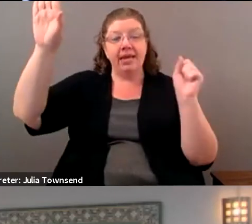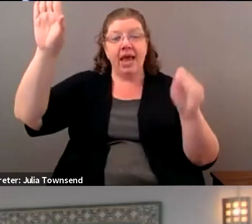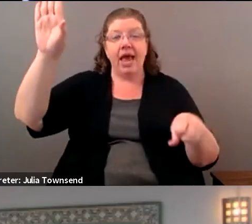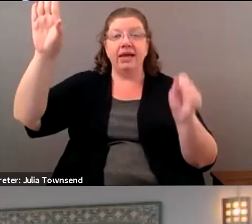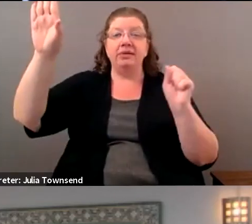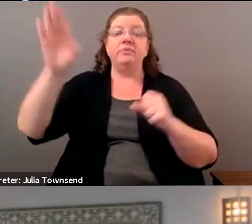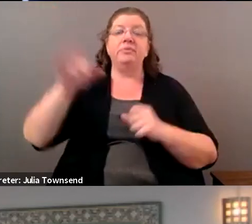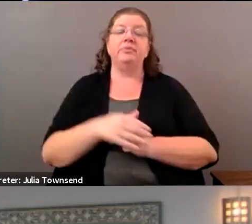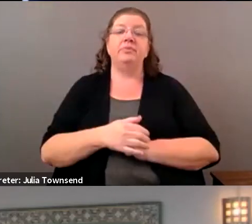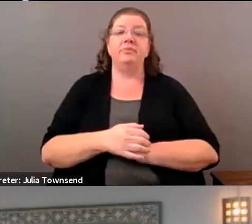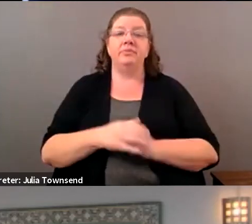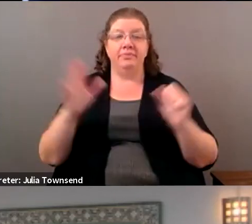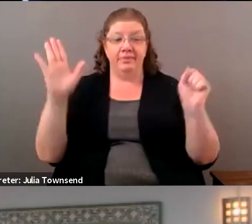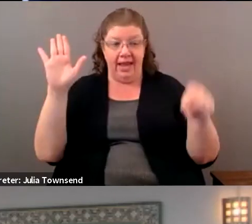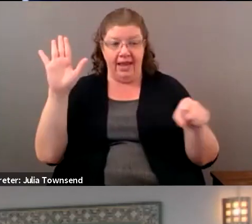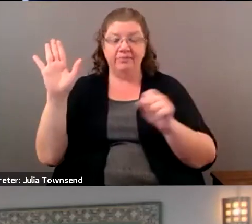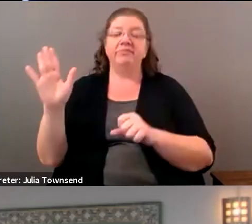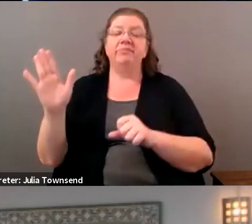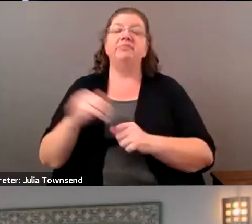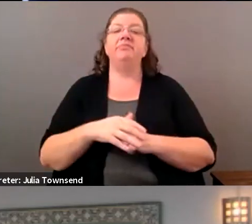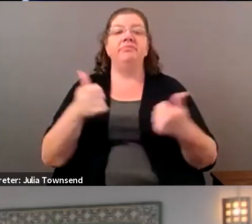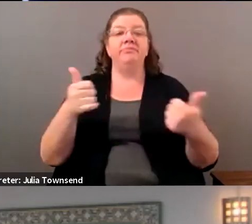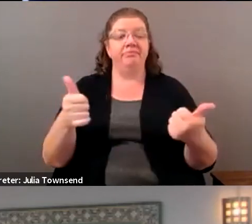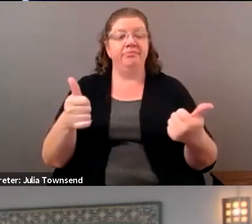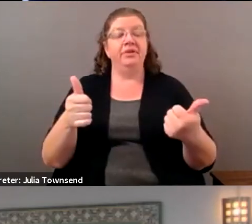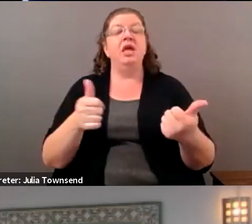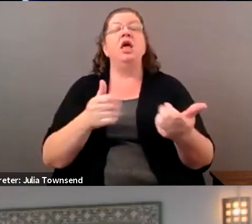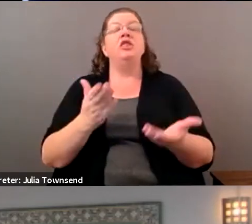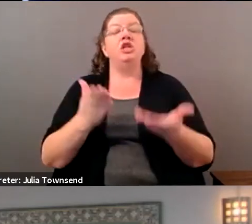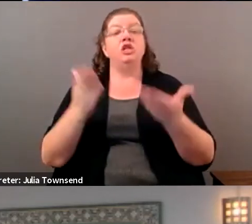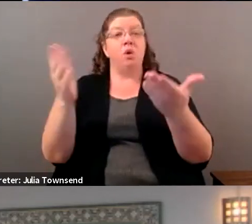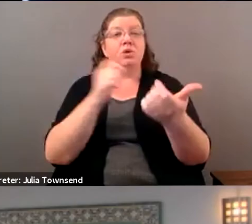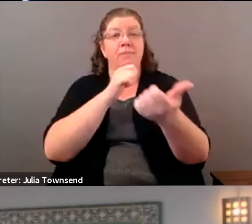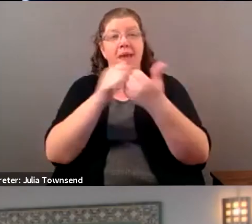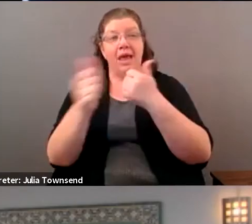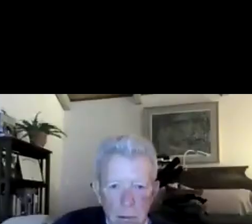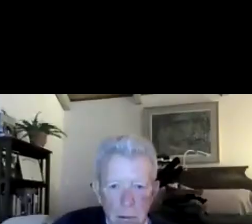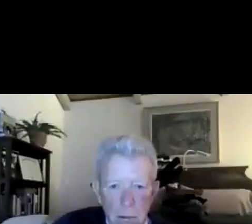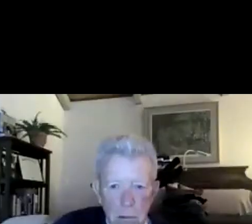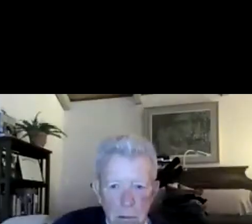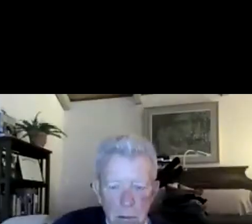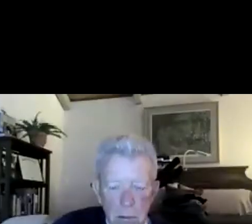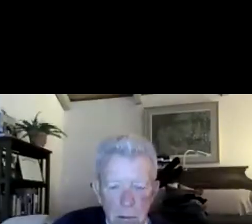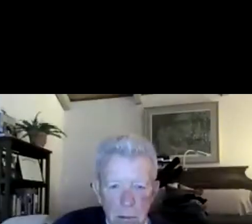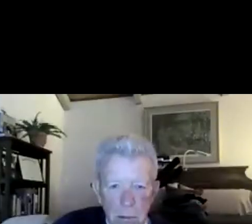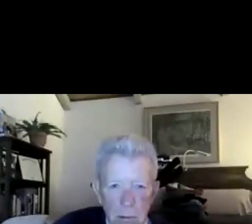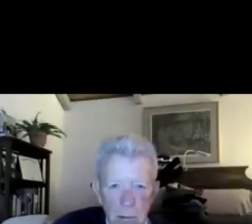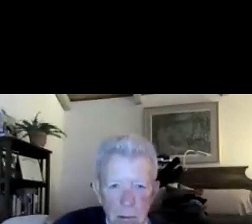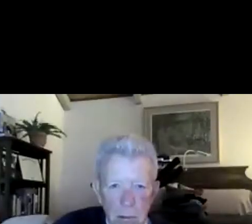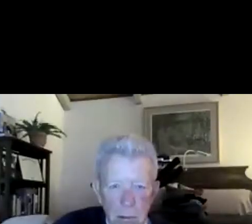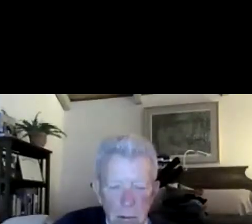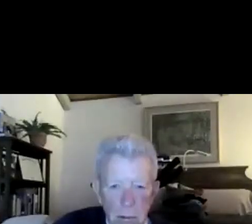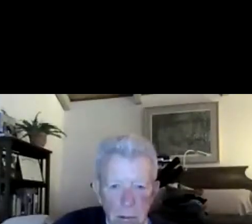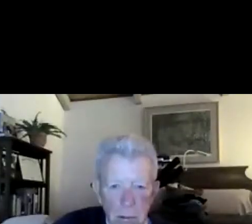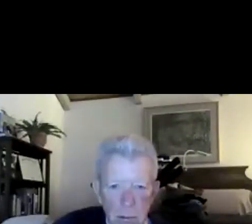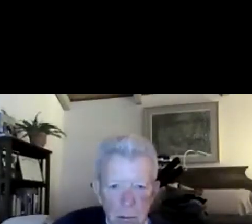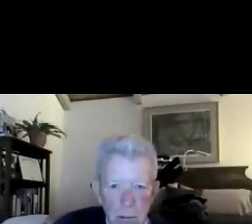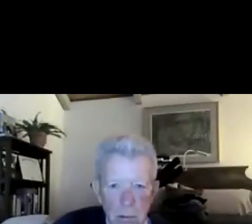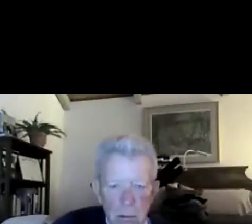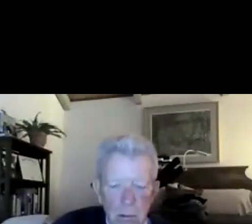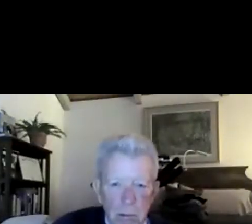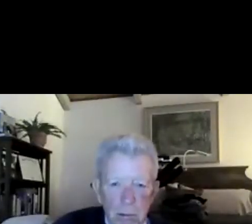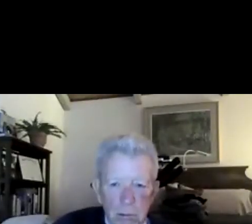aye. Aye. This motion passes unanimously. And we'll move on. Thank you